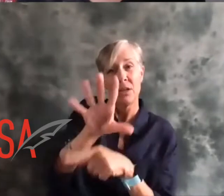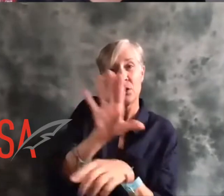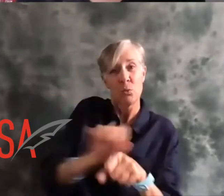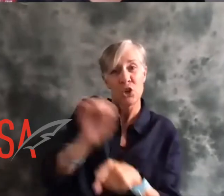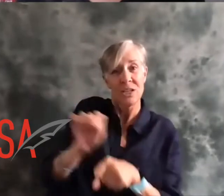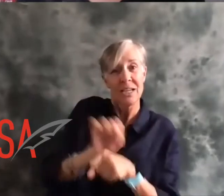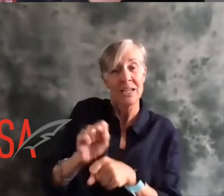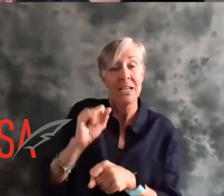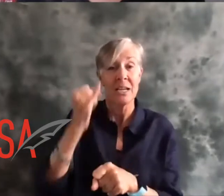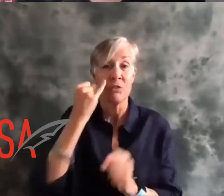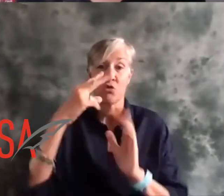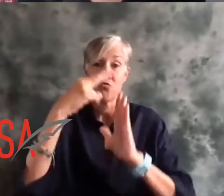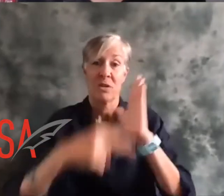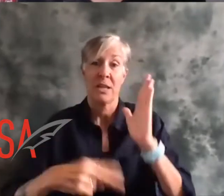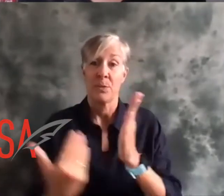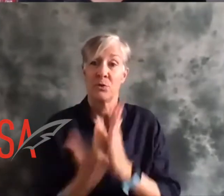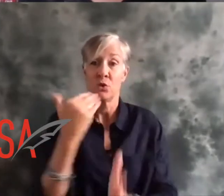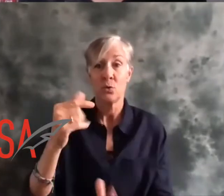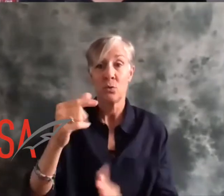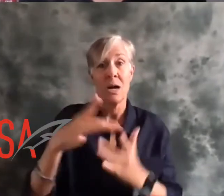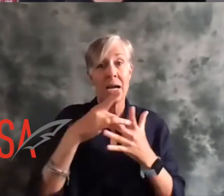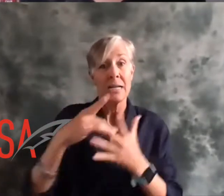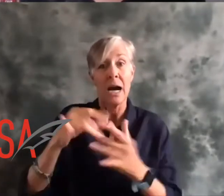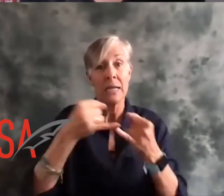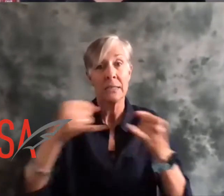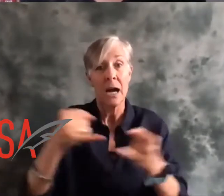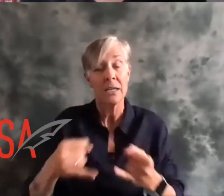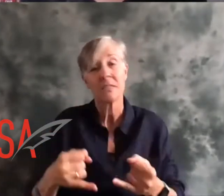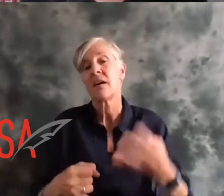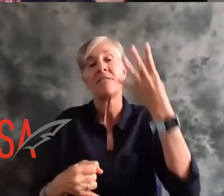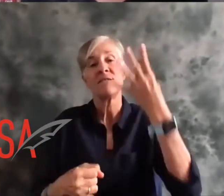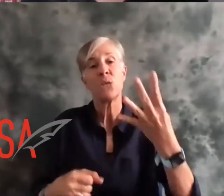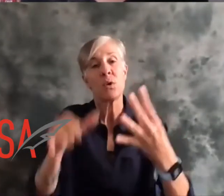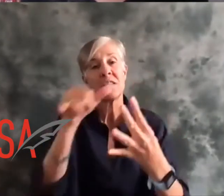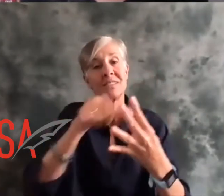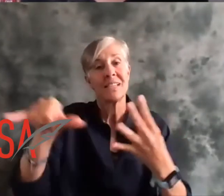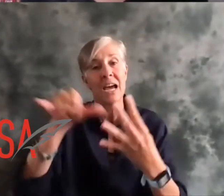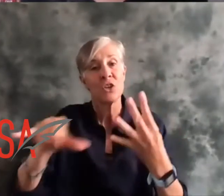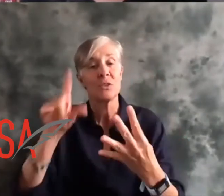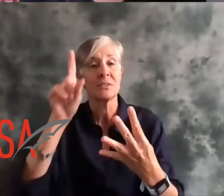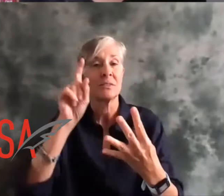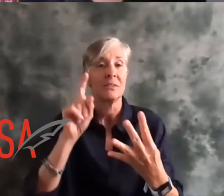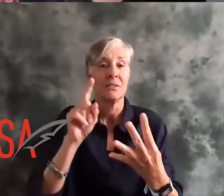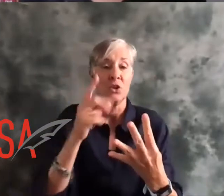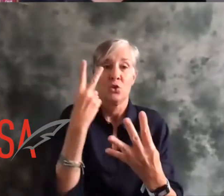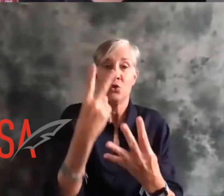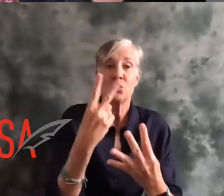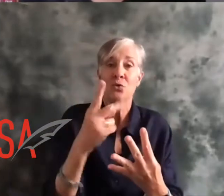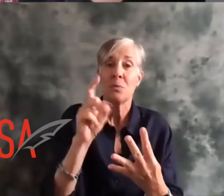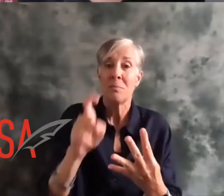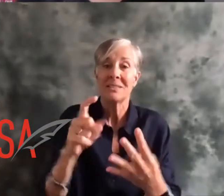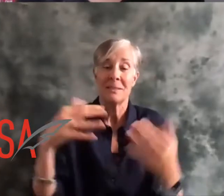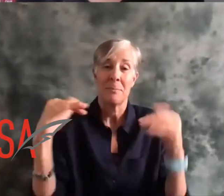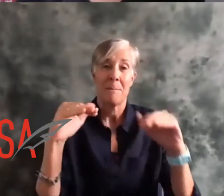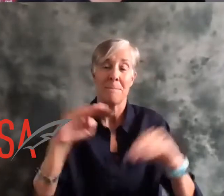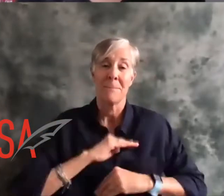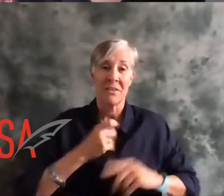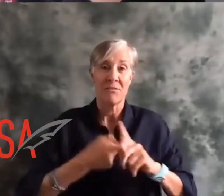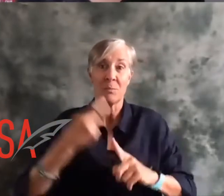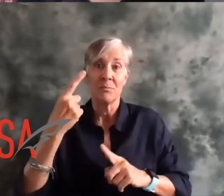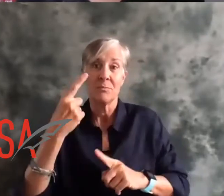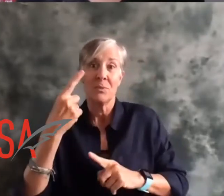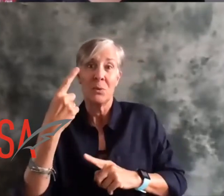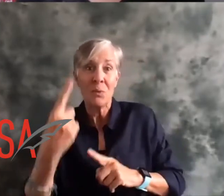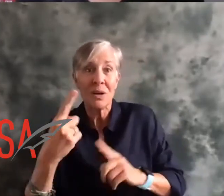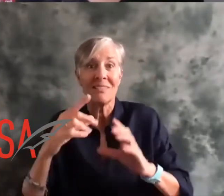you read the guidelines, you know, it's like 4 standards, 2 of them must be met for 1 category for the